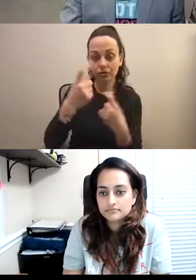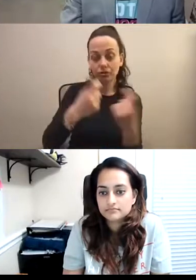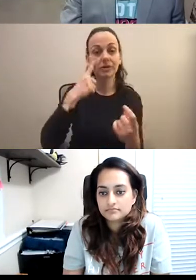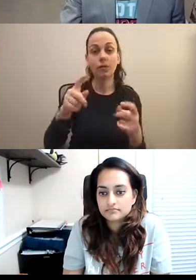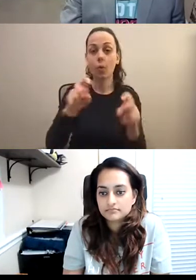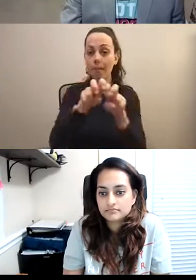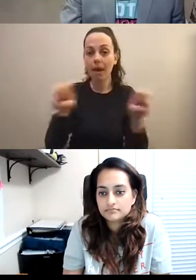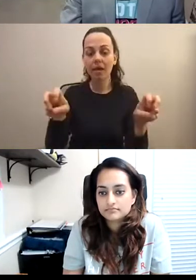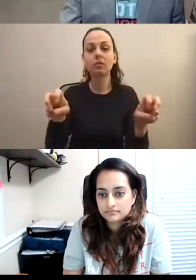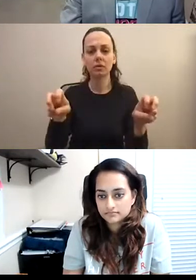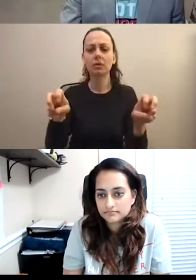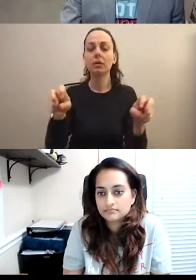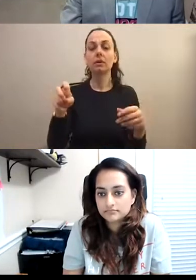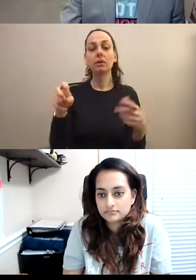the